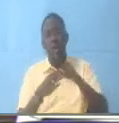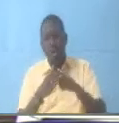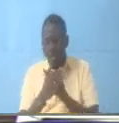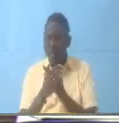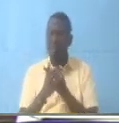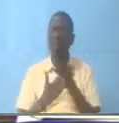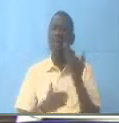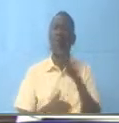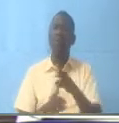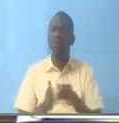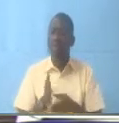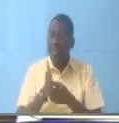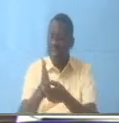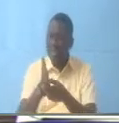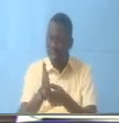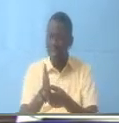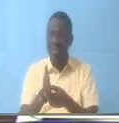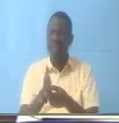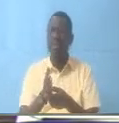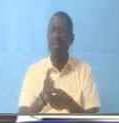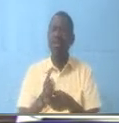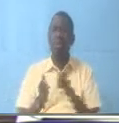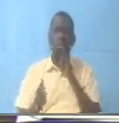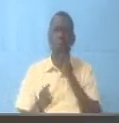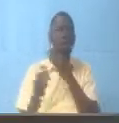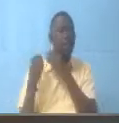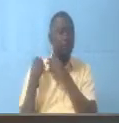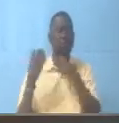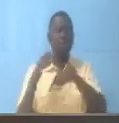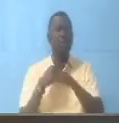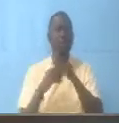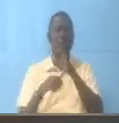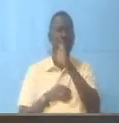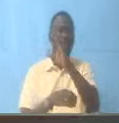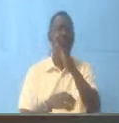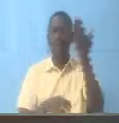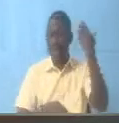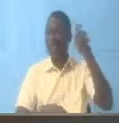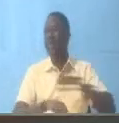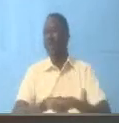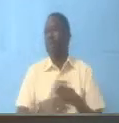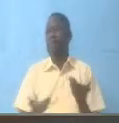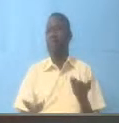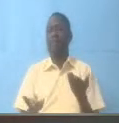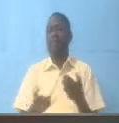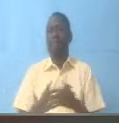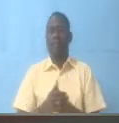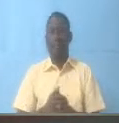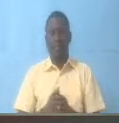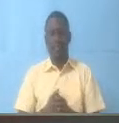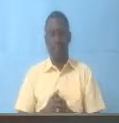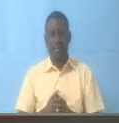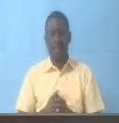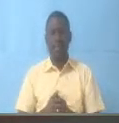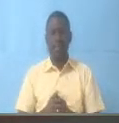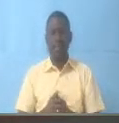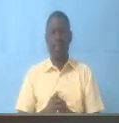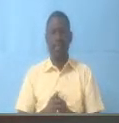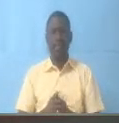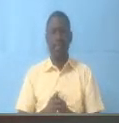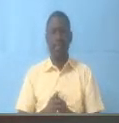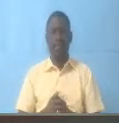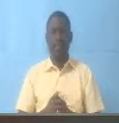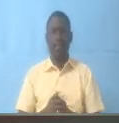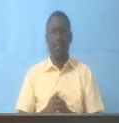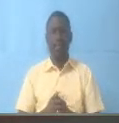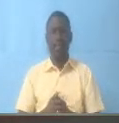that time. waaye nag yi nga xam ne moom ngeen daan jot ci jamono jooju ci commission bi loolu leeraloon na ne